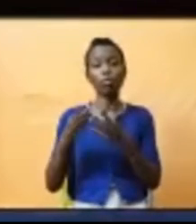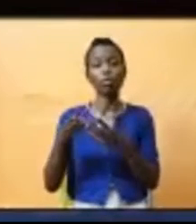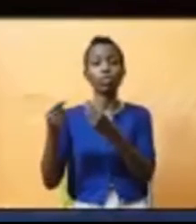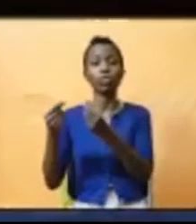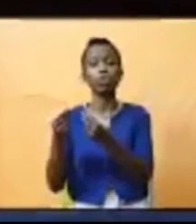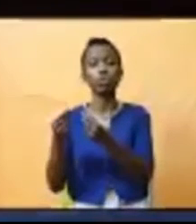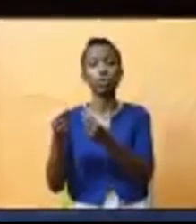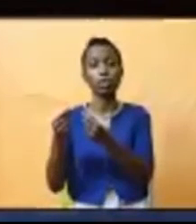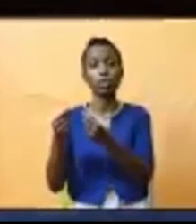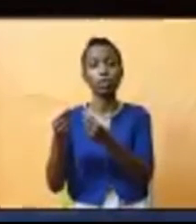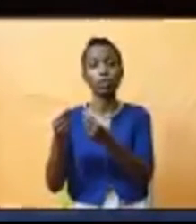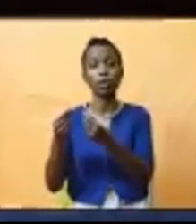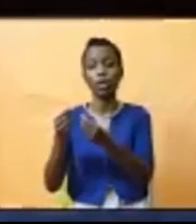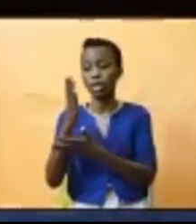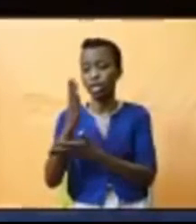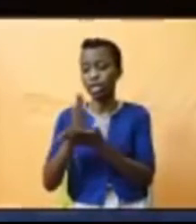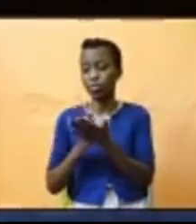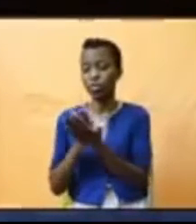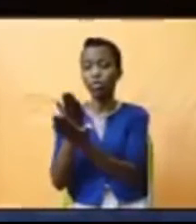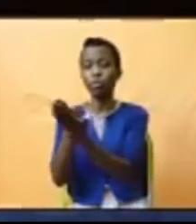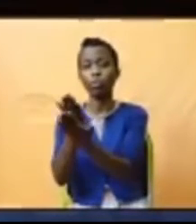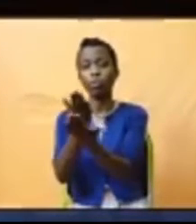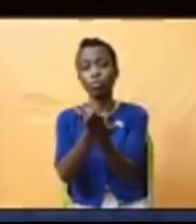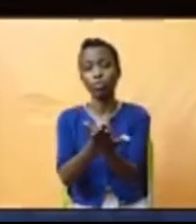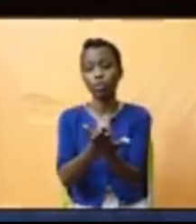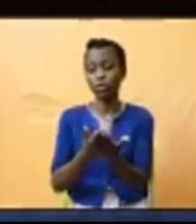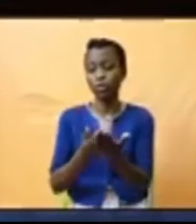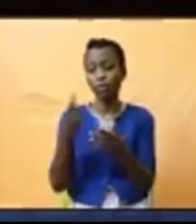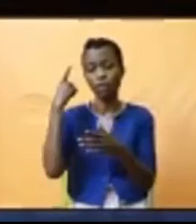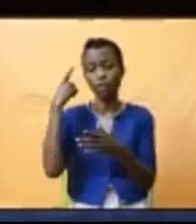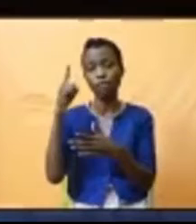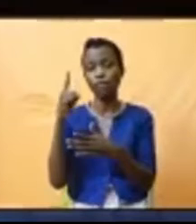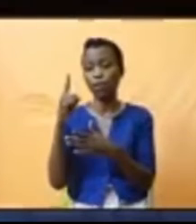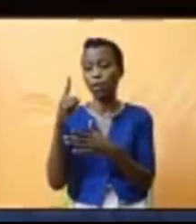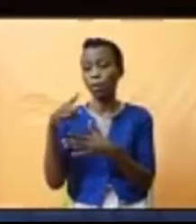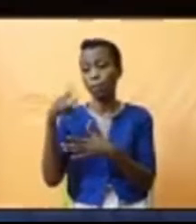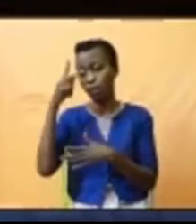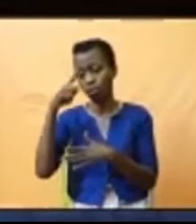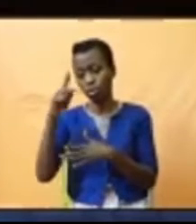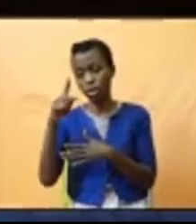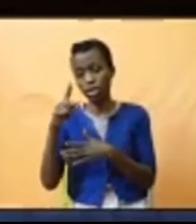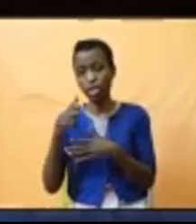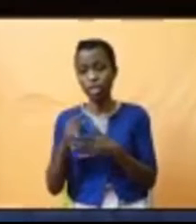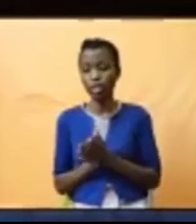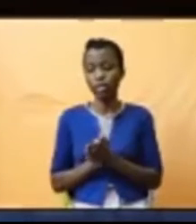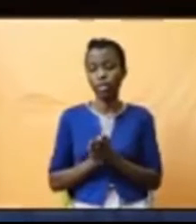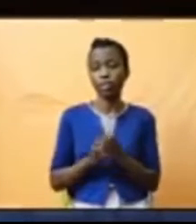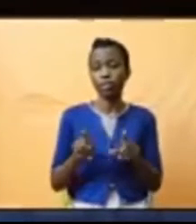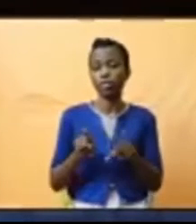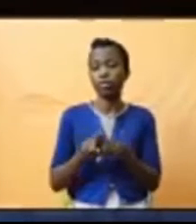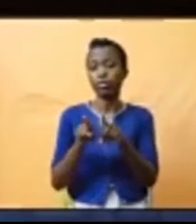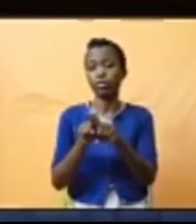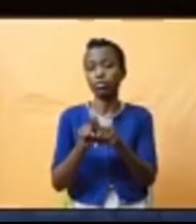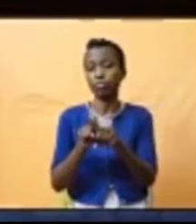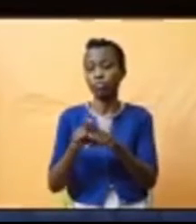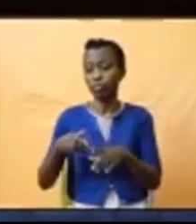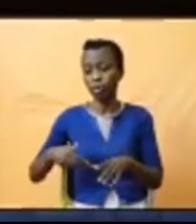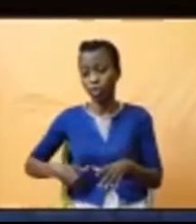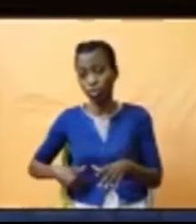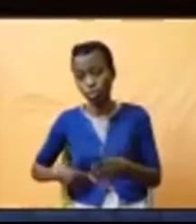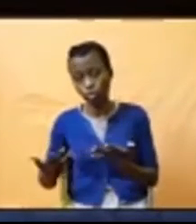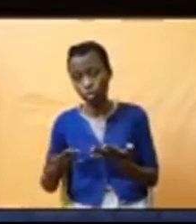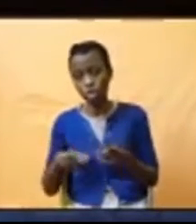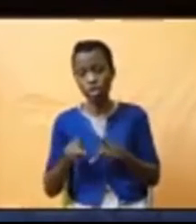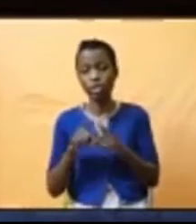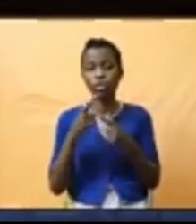solutions, some of the proposals for macroeconomic policies, the oxymoron of the youth bulge. You talked